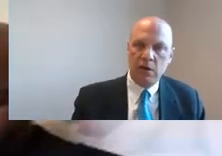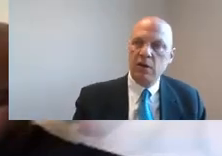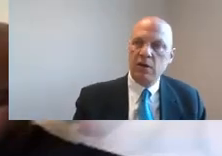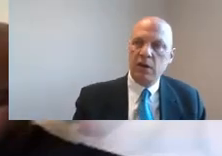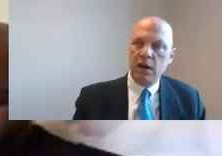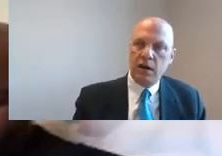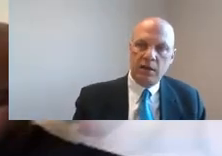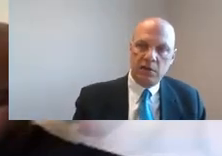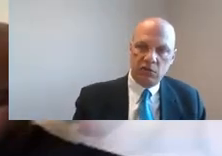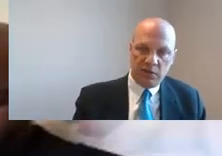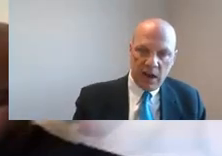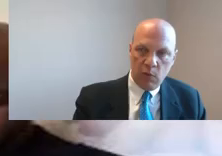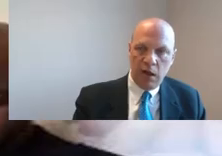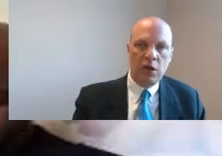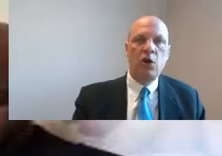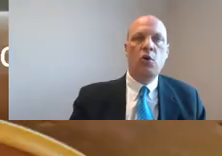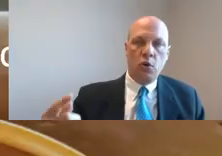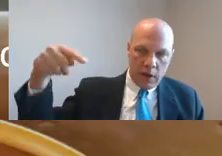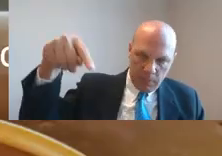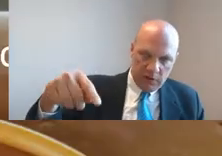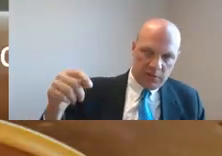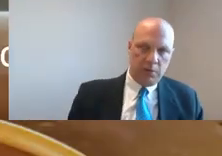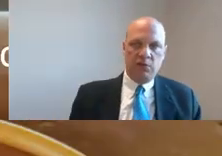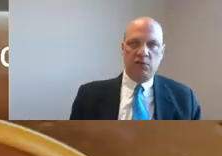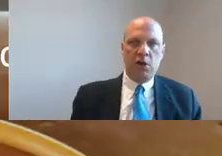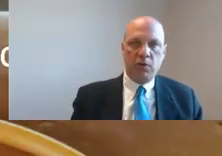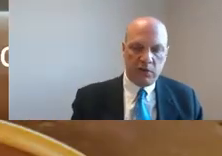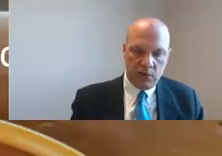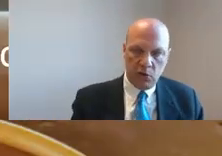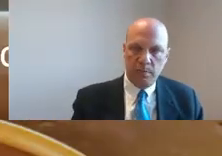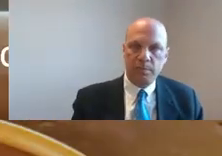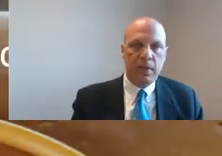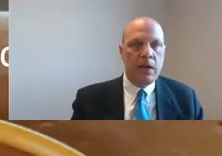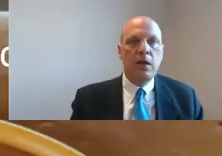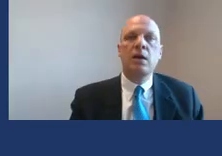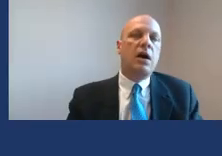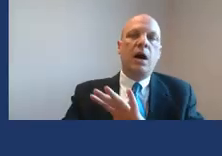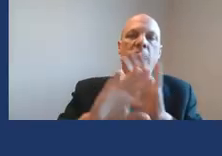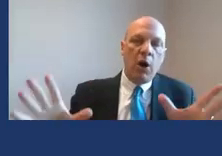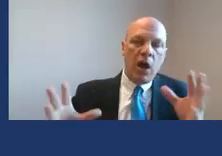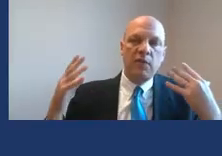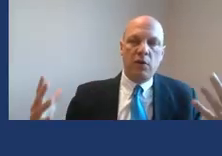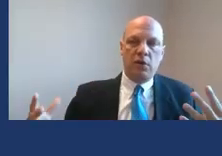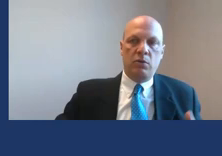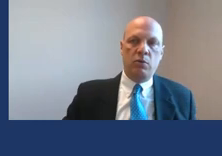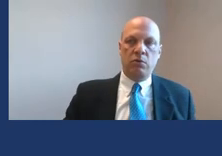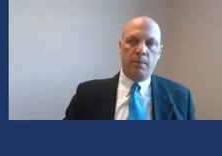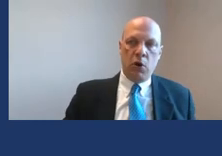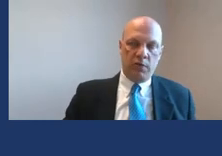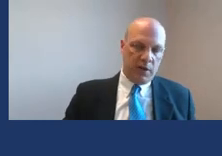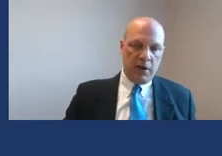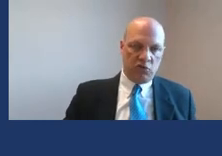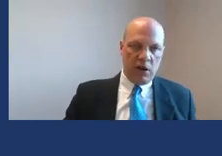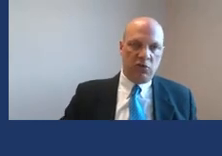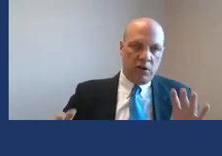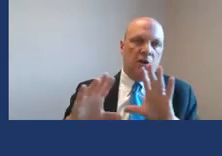ingest the drugs that way, or they can press the plunger on a rectal tube. However, the